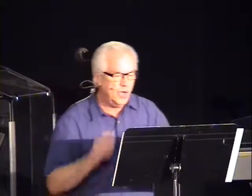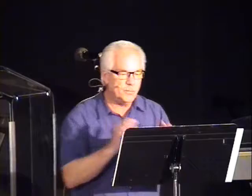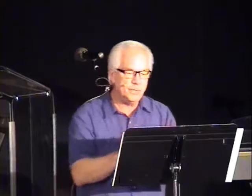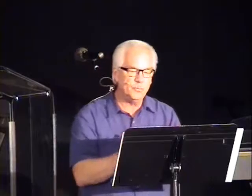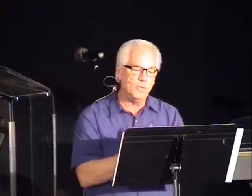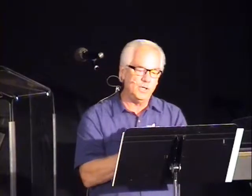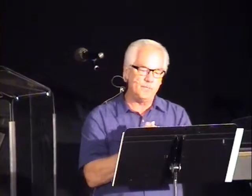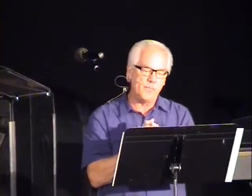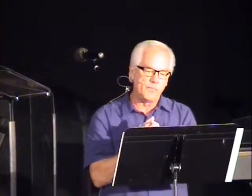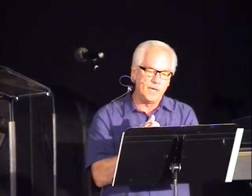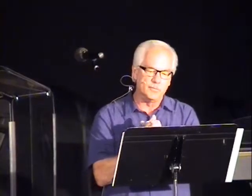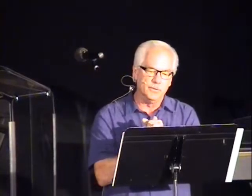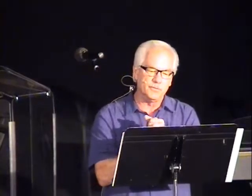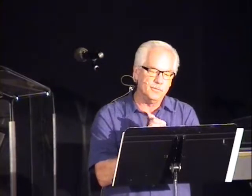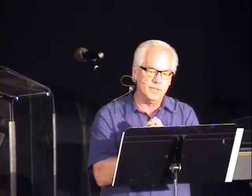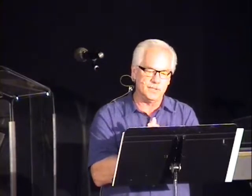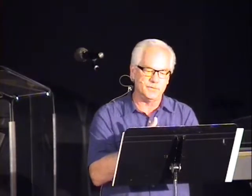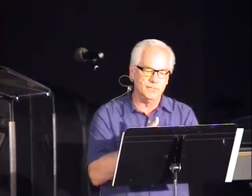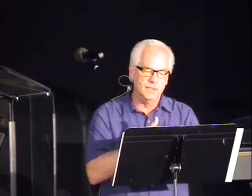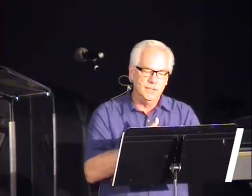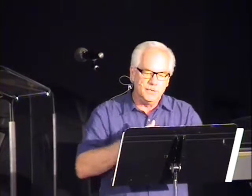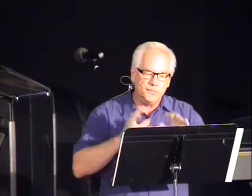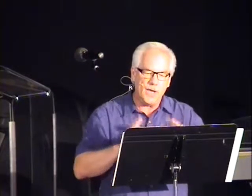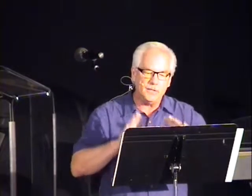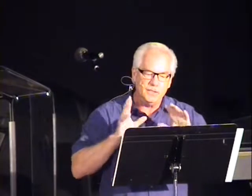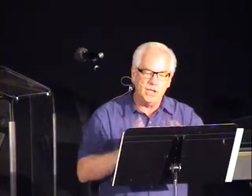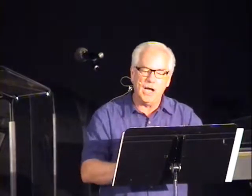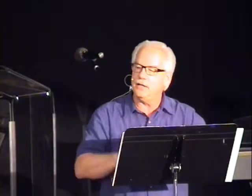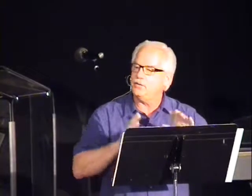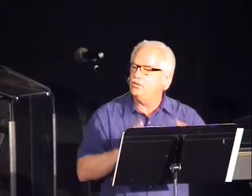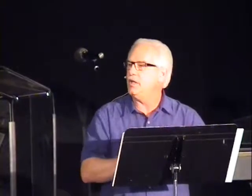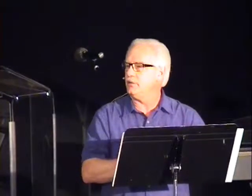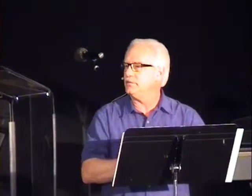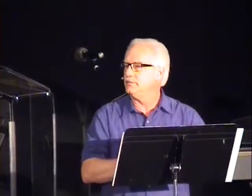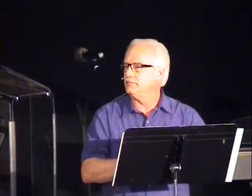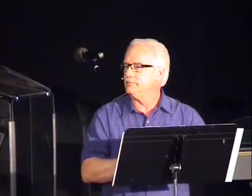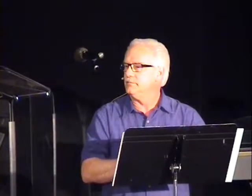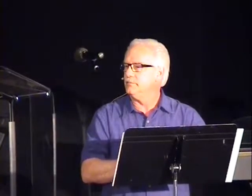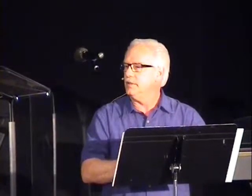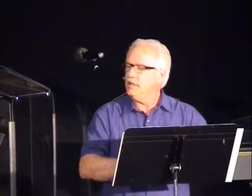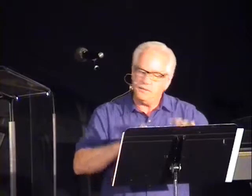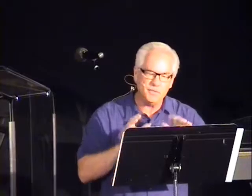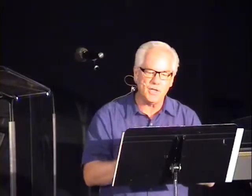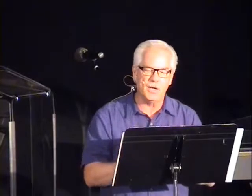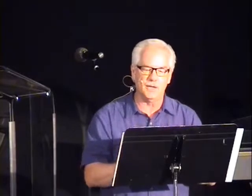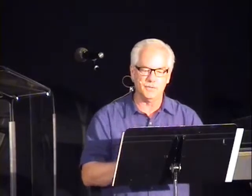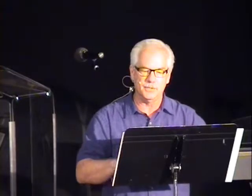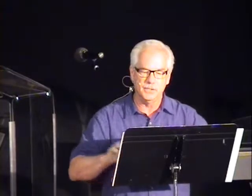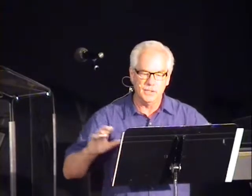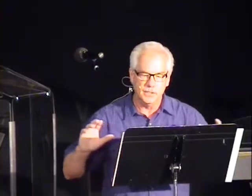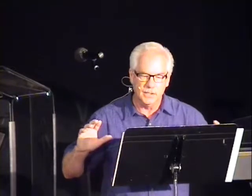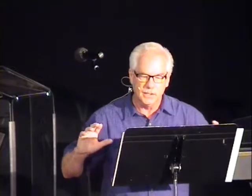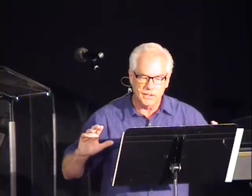So help number one, as we look through this, is the fact that God is jealous. He